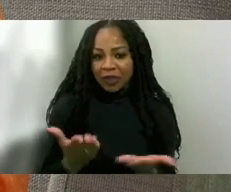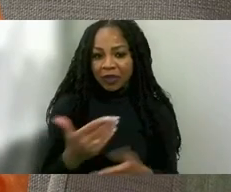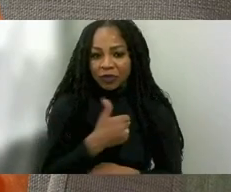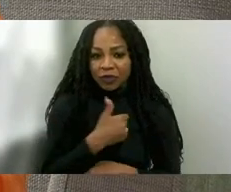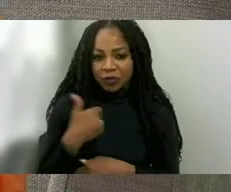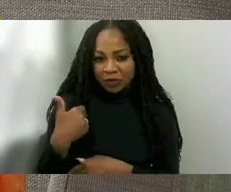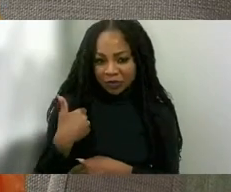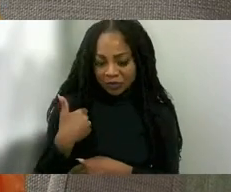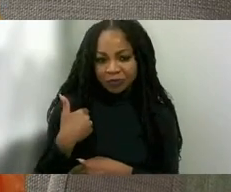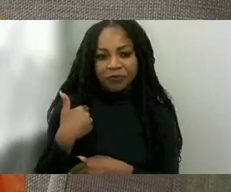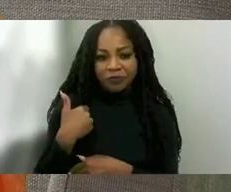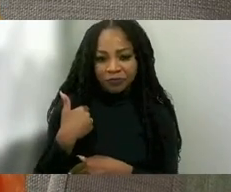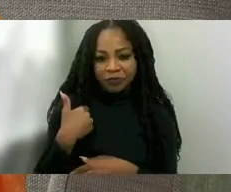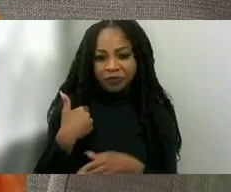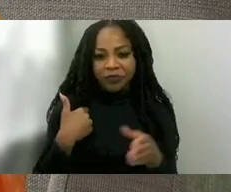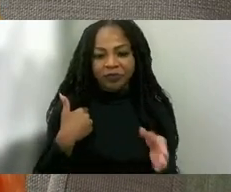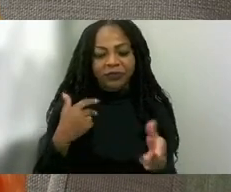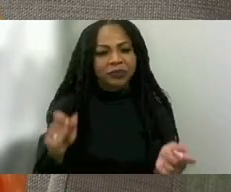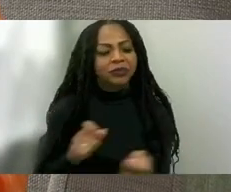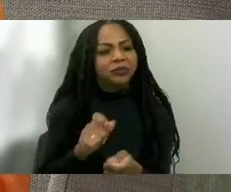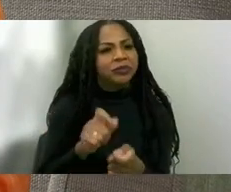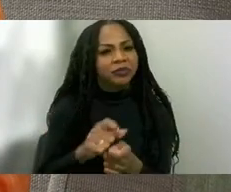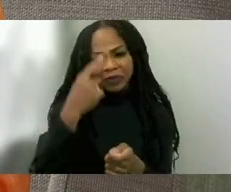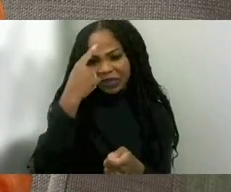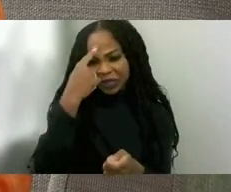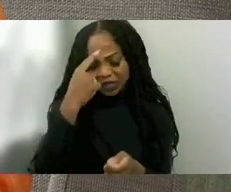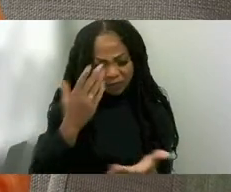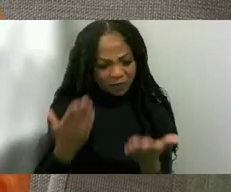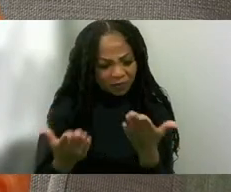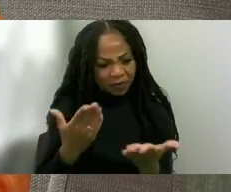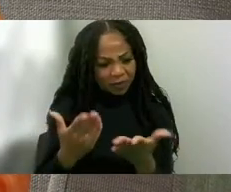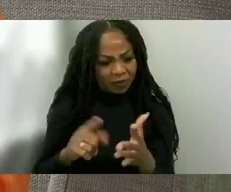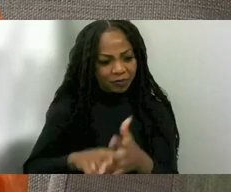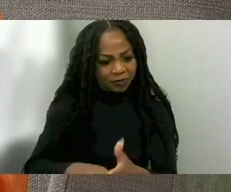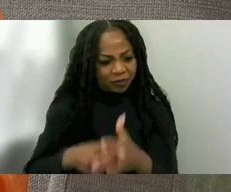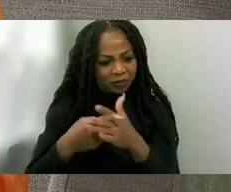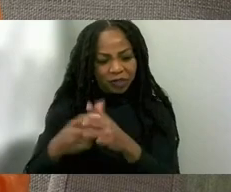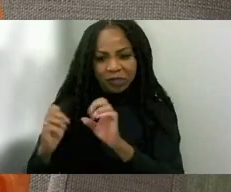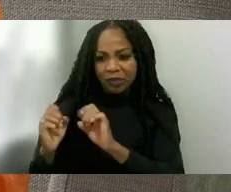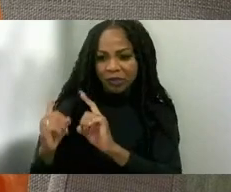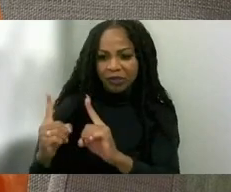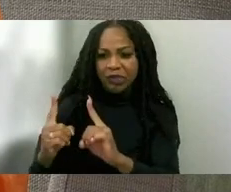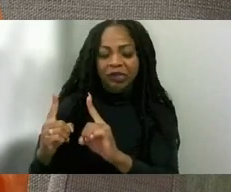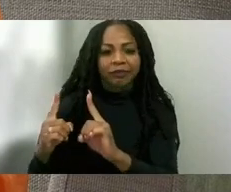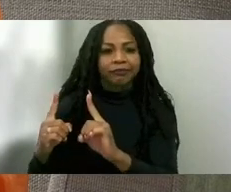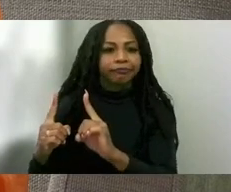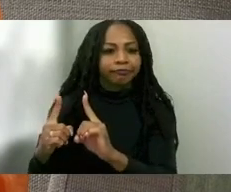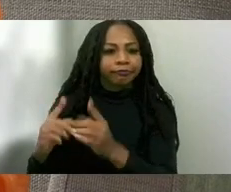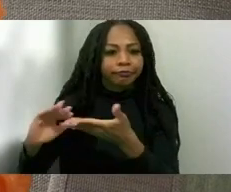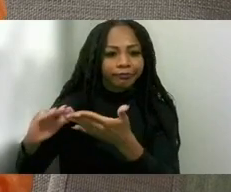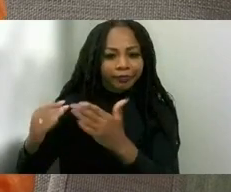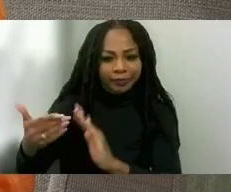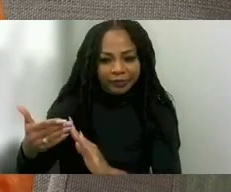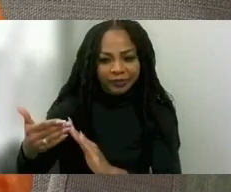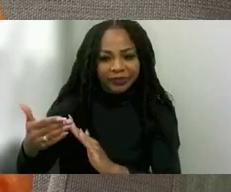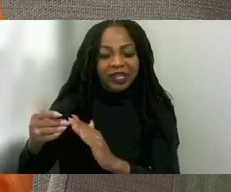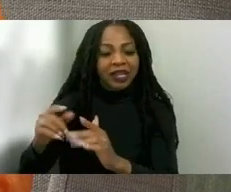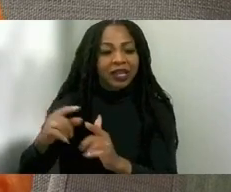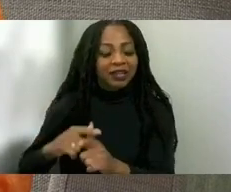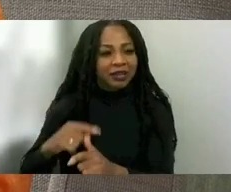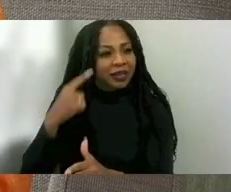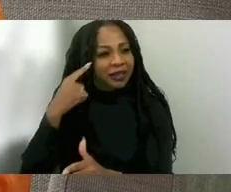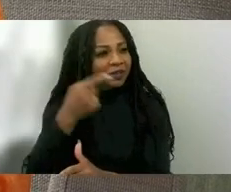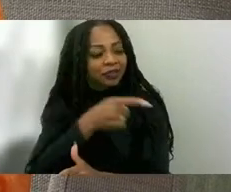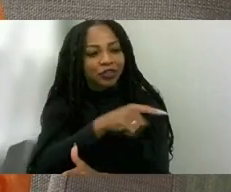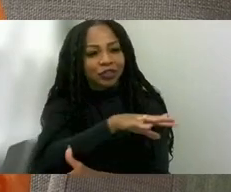Tikaranto. Specifically, I think it started in academic circles, and I think that's part of what Eve contributes to the